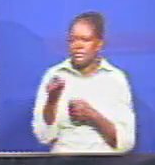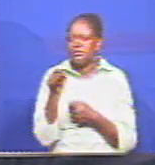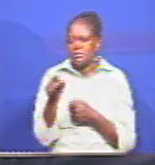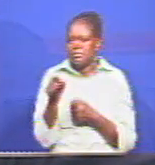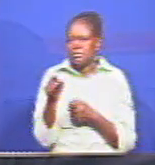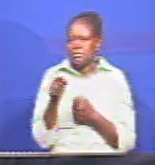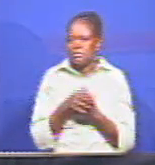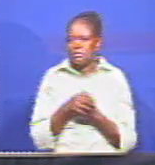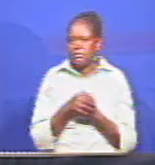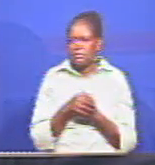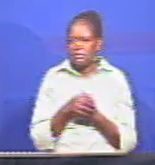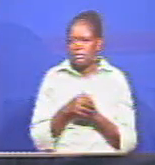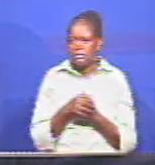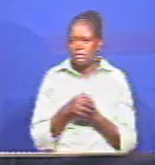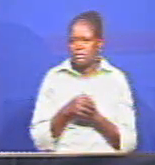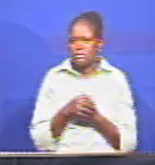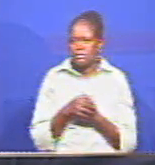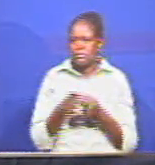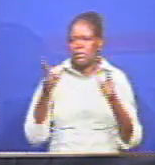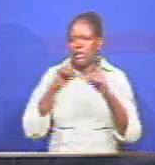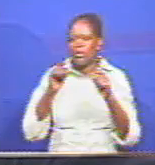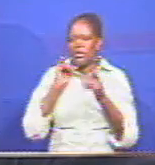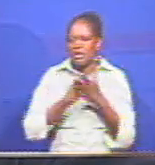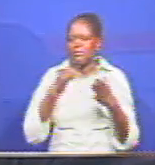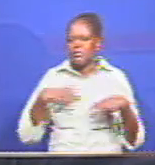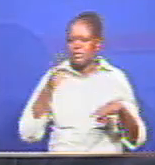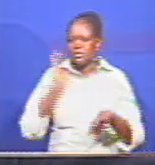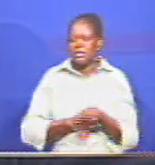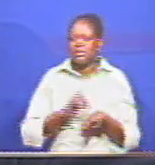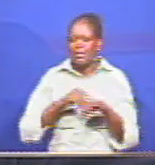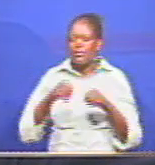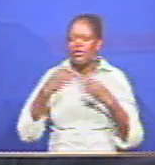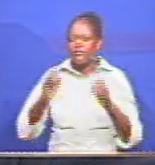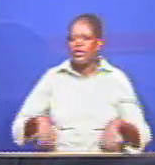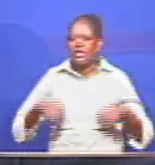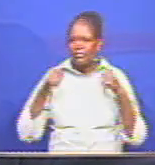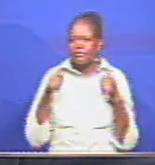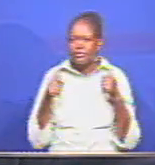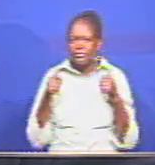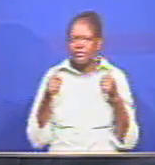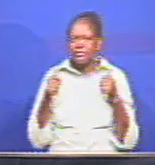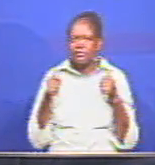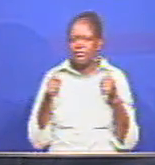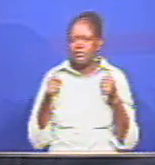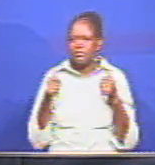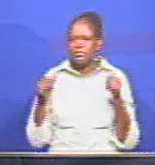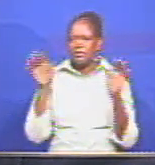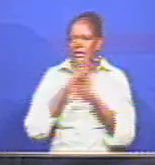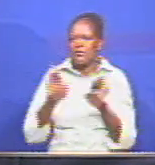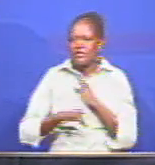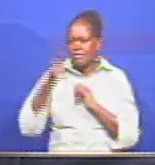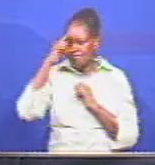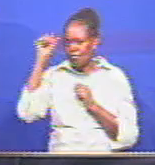which somebody is receiving yes. when he's giving his life mm. And everything for the